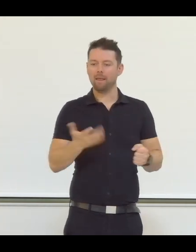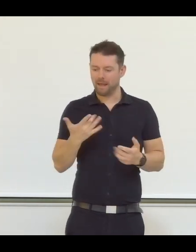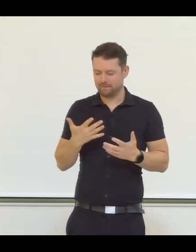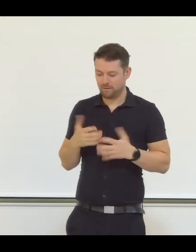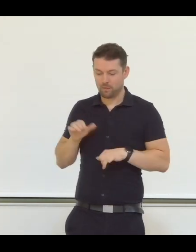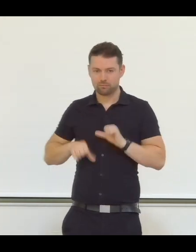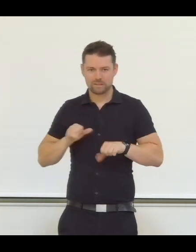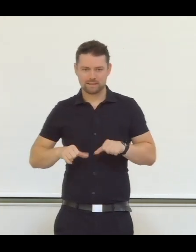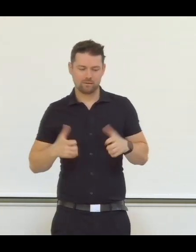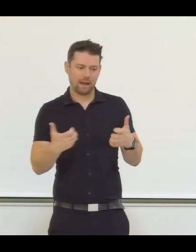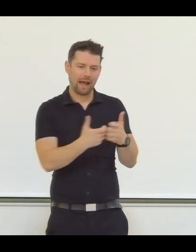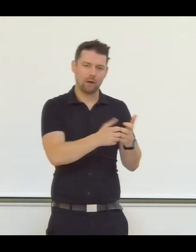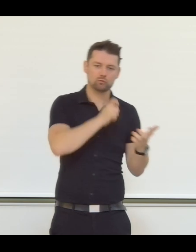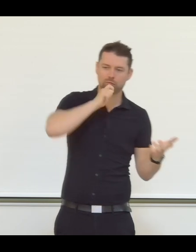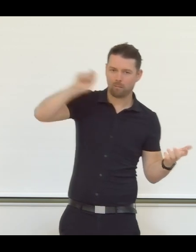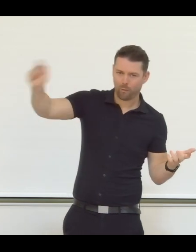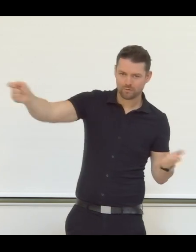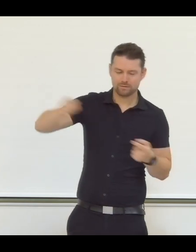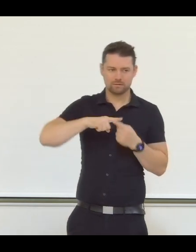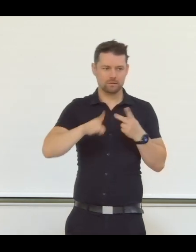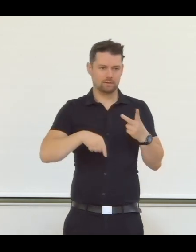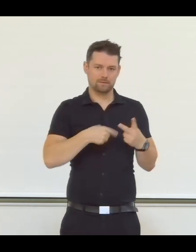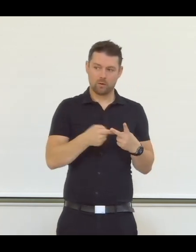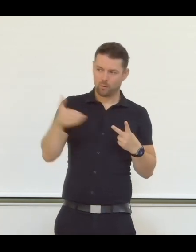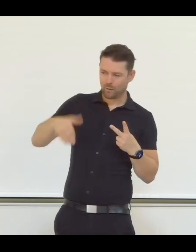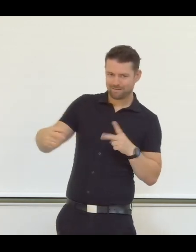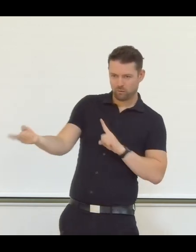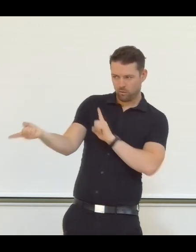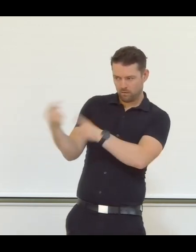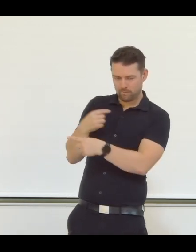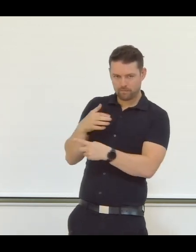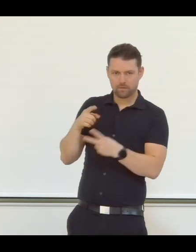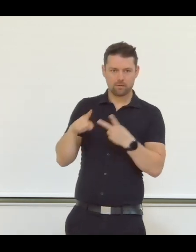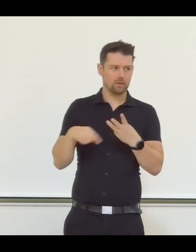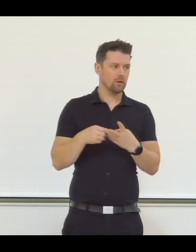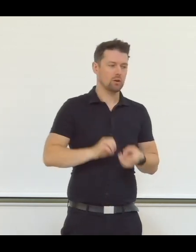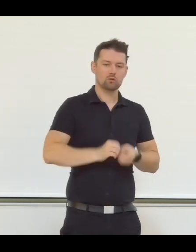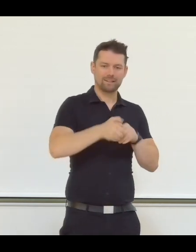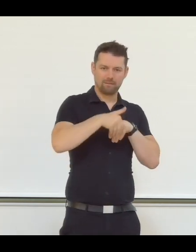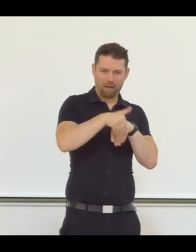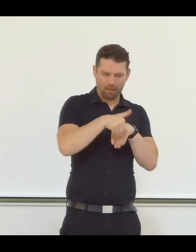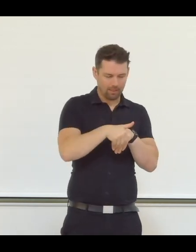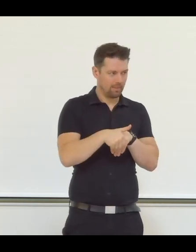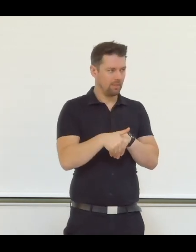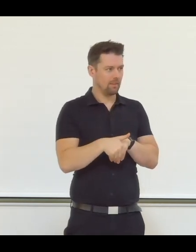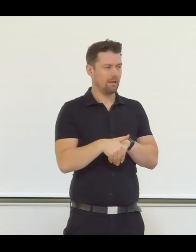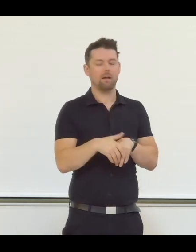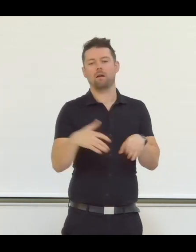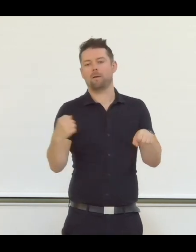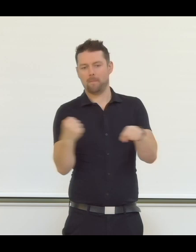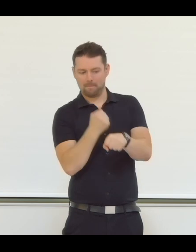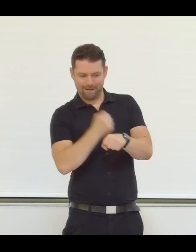of reporting the damage back to Earth, waiting for them to send the 3D file, printing the file on site, reassembling the